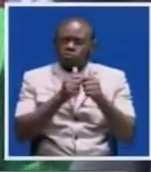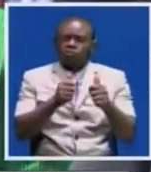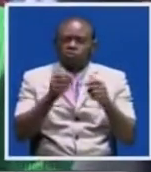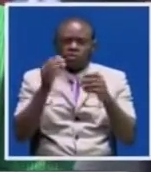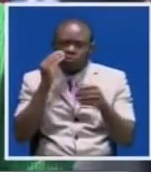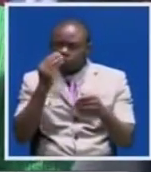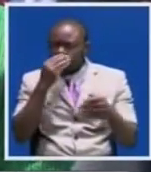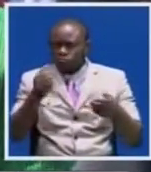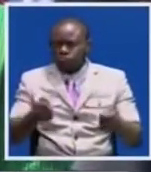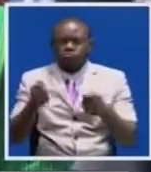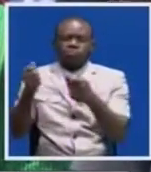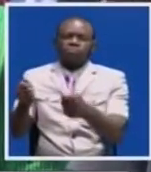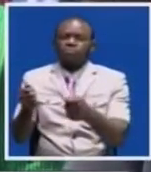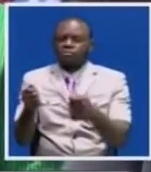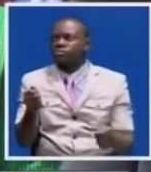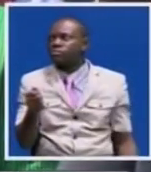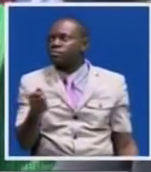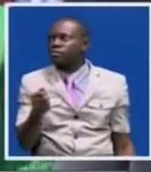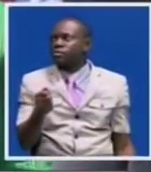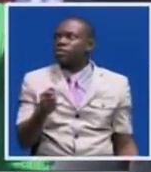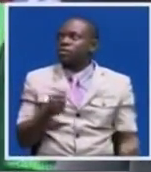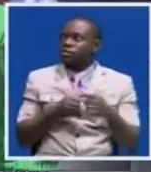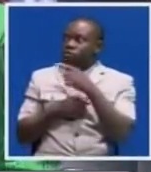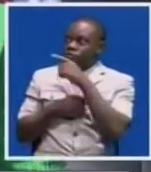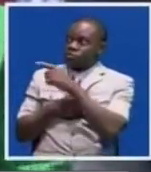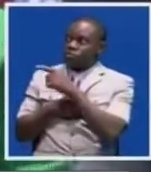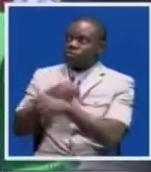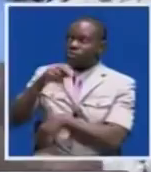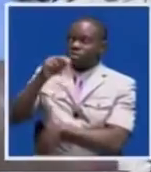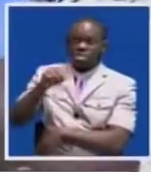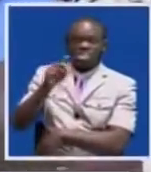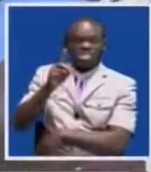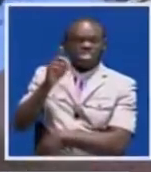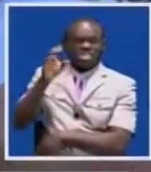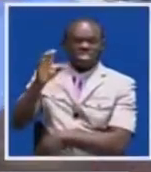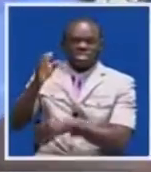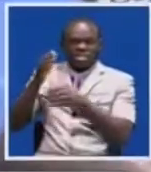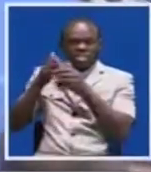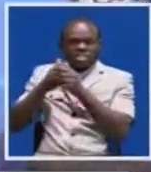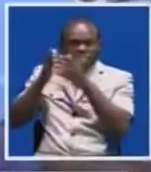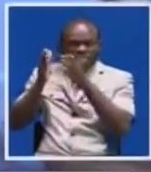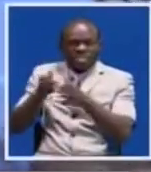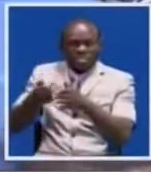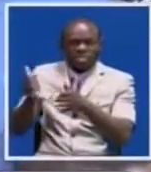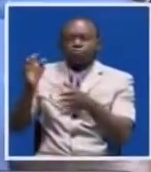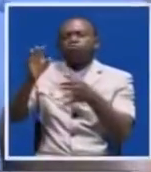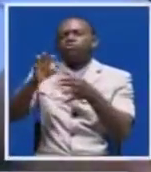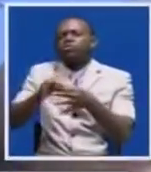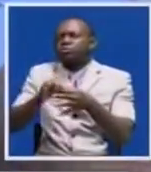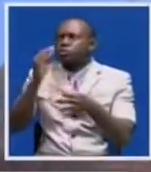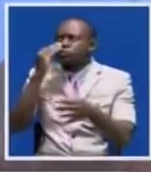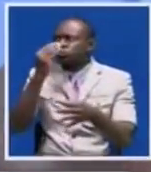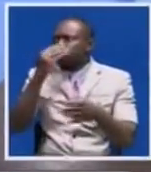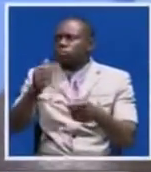Meanwhile, National Democratic Congress NDC leader Shimbaka Mbwili was among the dignitaries that attended the wreath-laying ceremony and